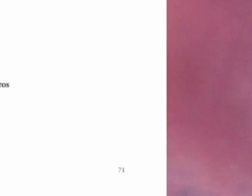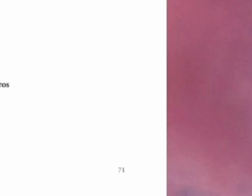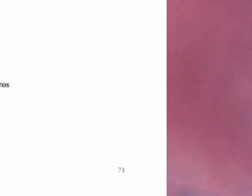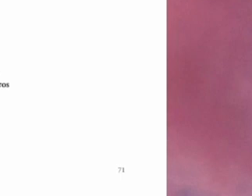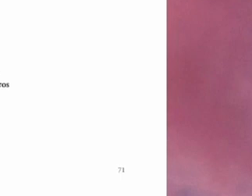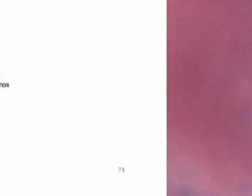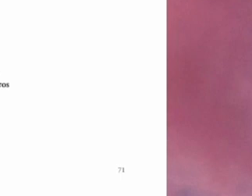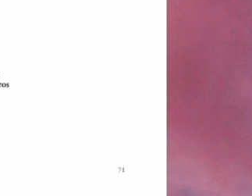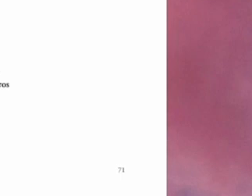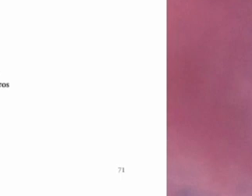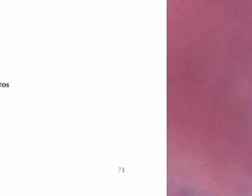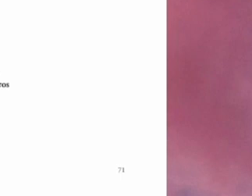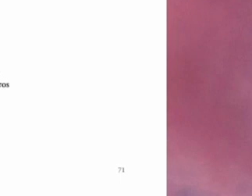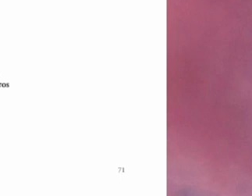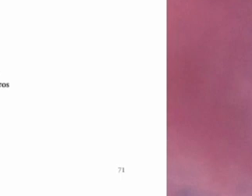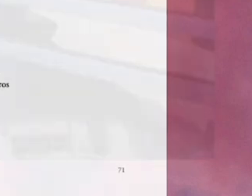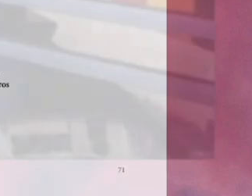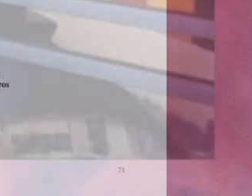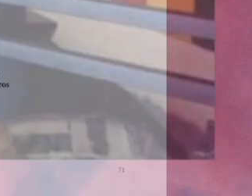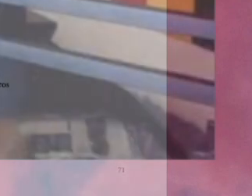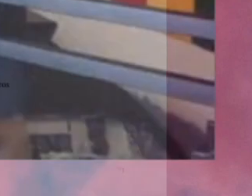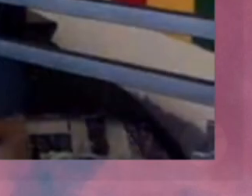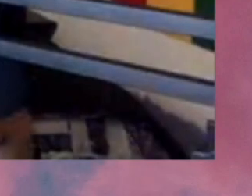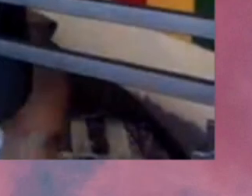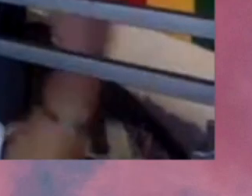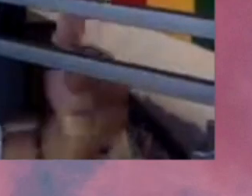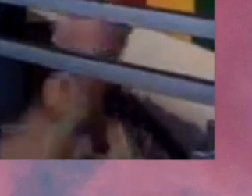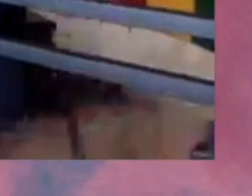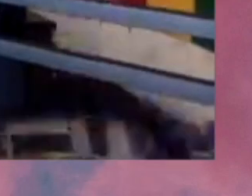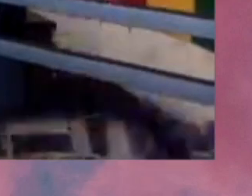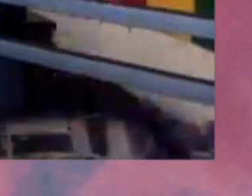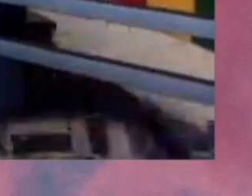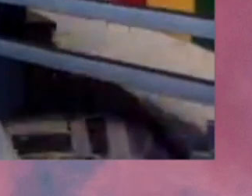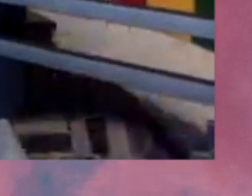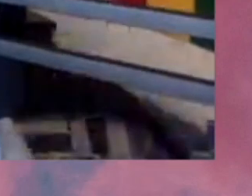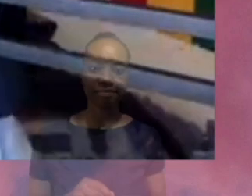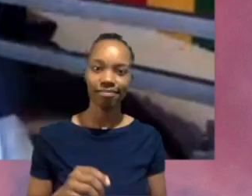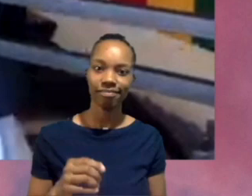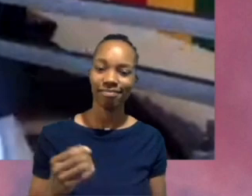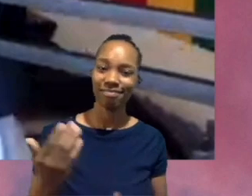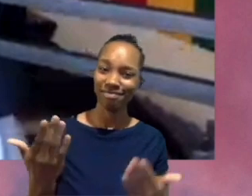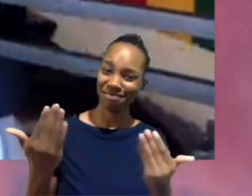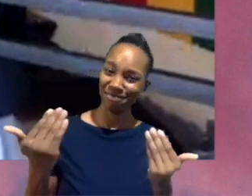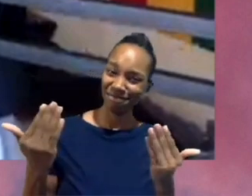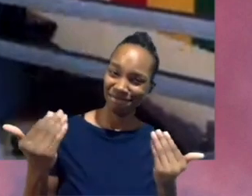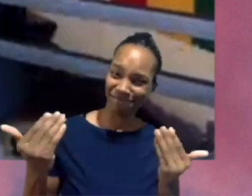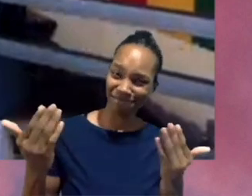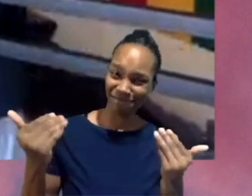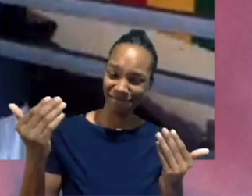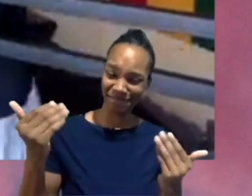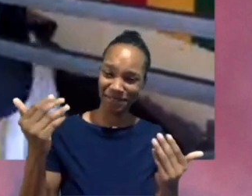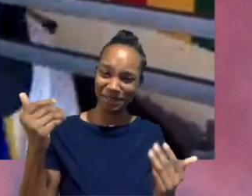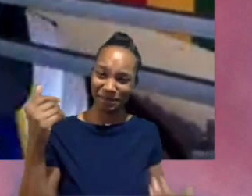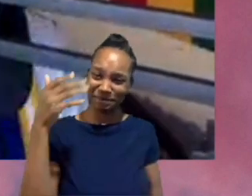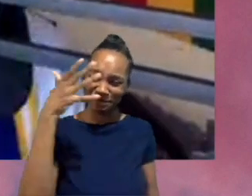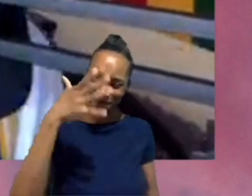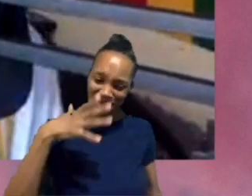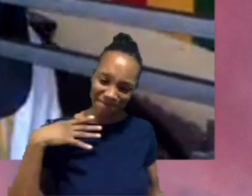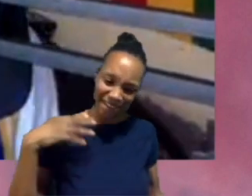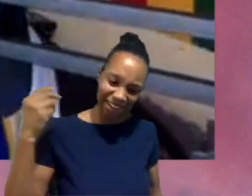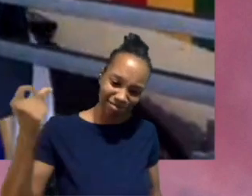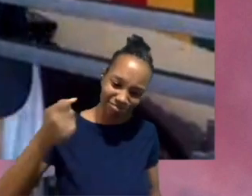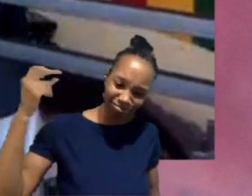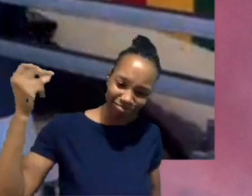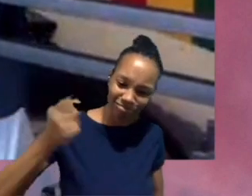to my mommy, I ain't even tryna flex. Word to my mommy, bro, you come on, man, go off, bro, for the zoo. We left poverty